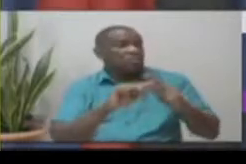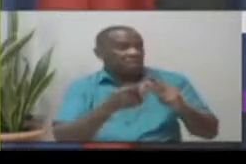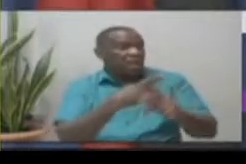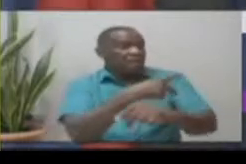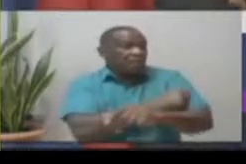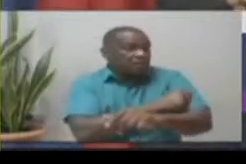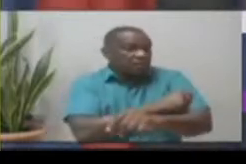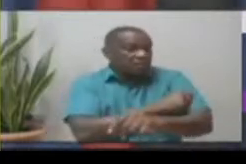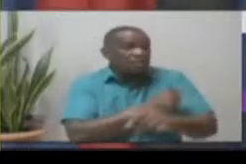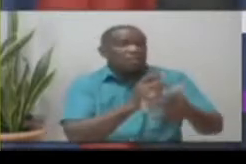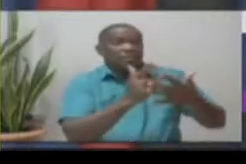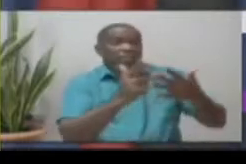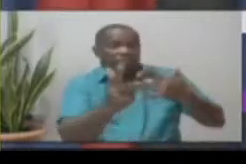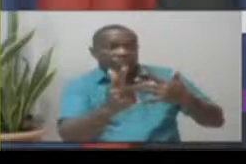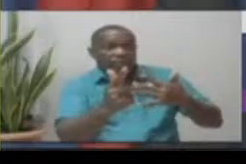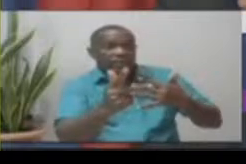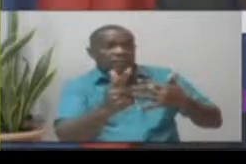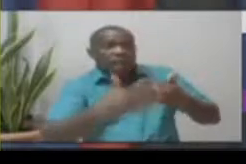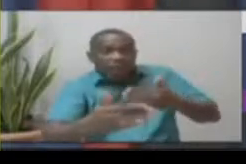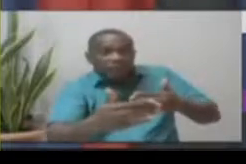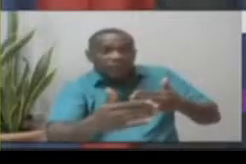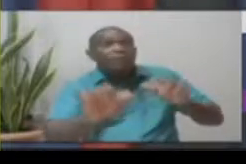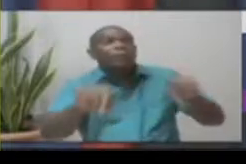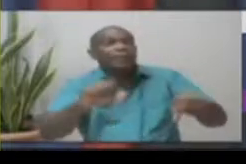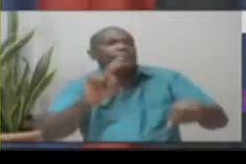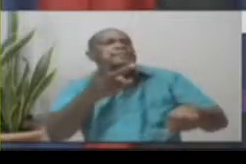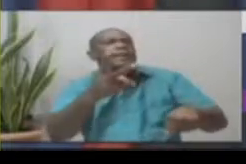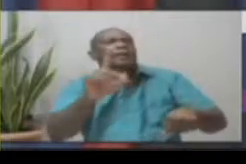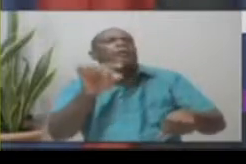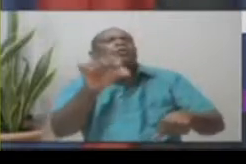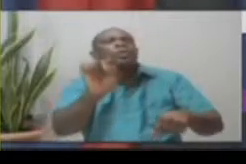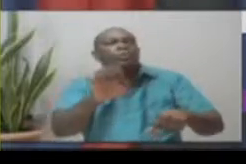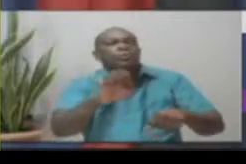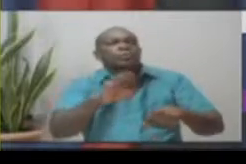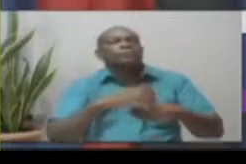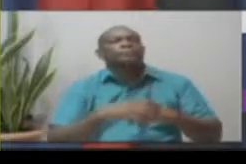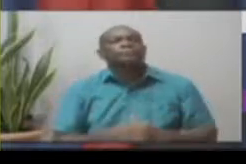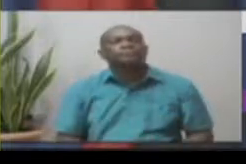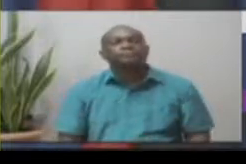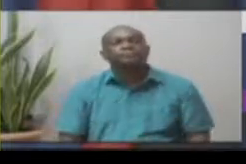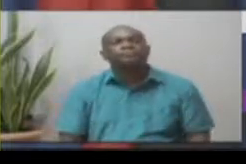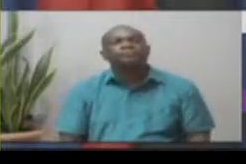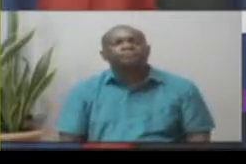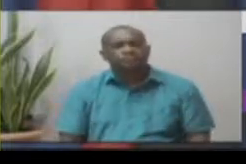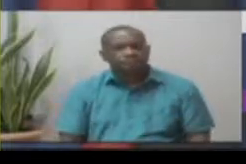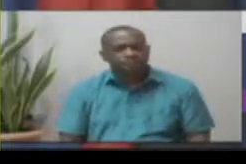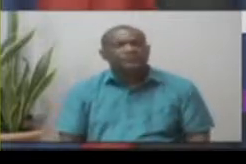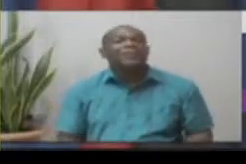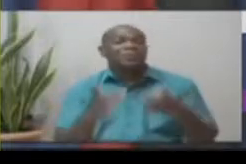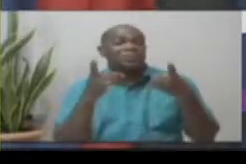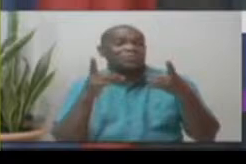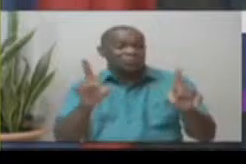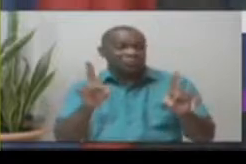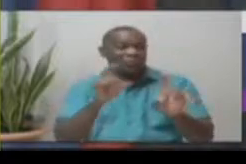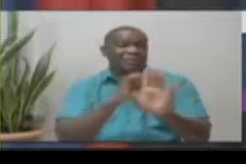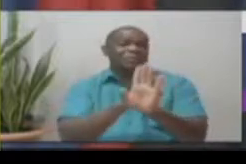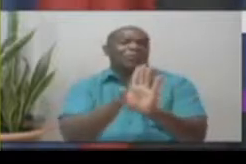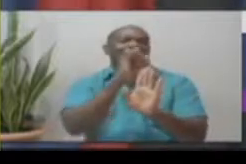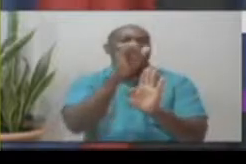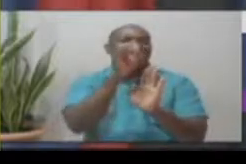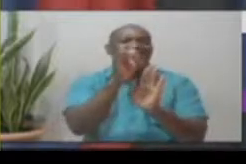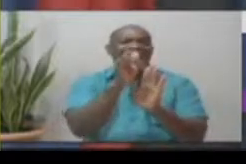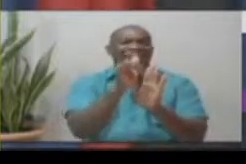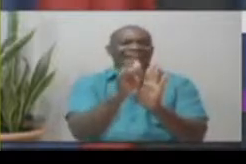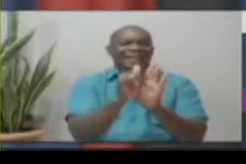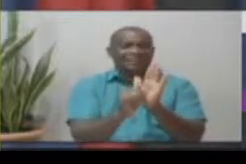3 weeks later, we start to apply the second dose. So during the month of July,